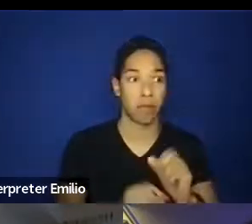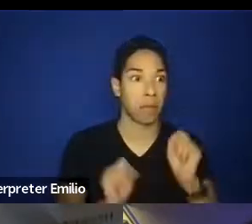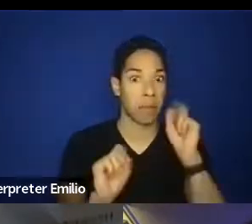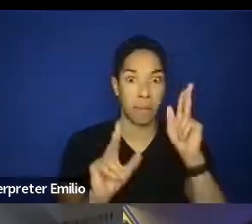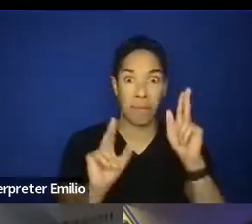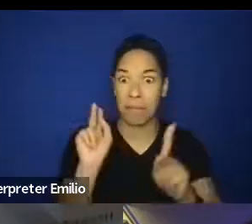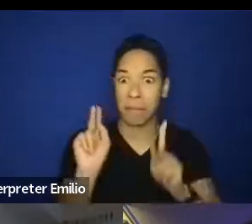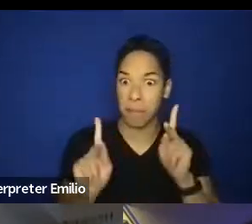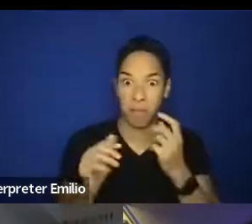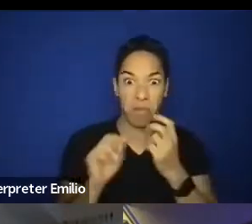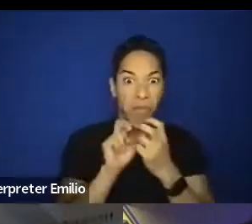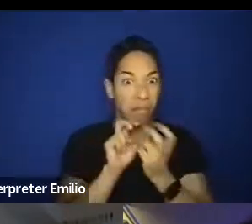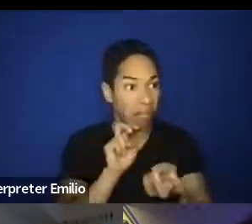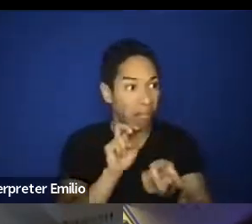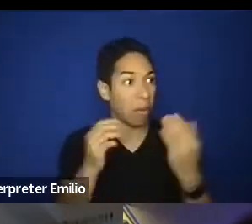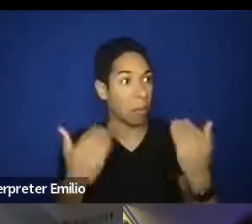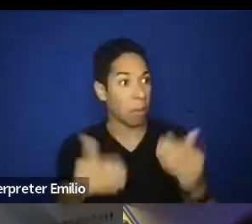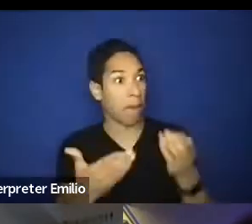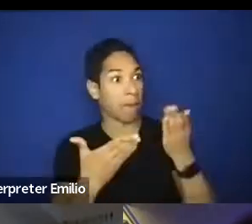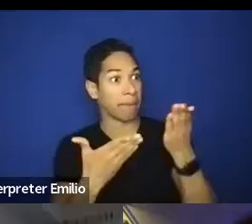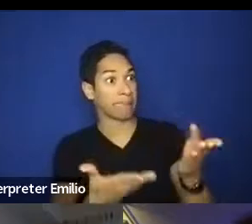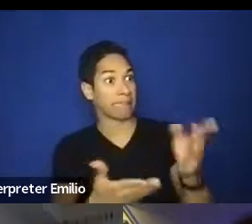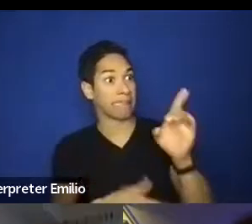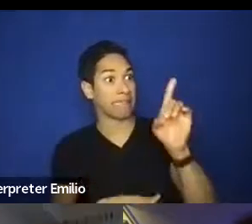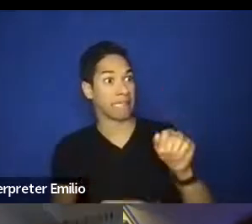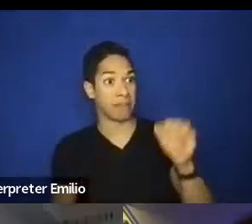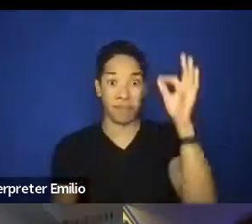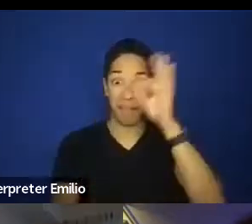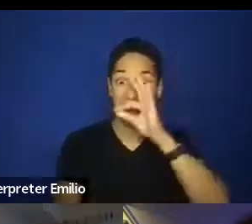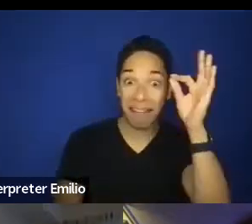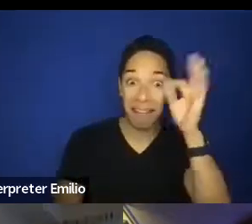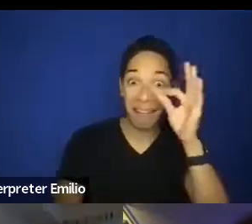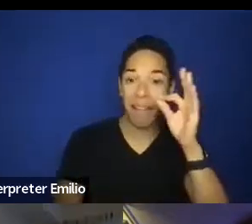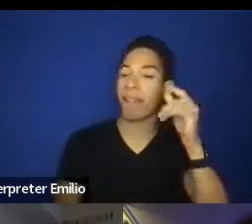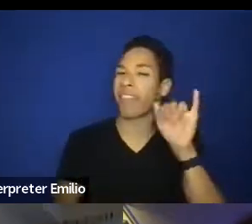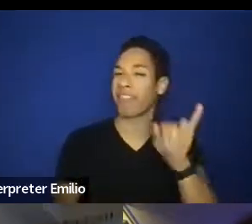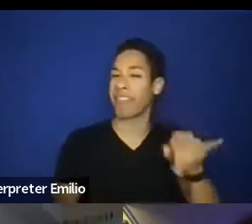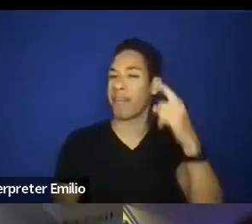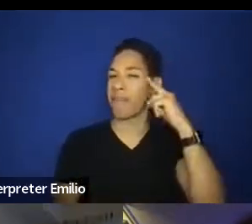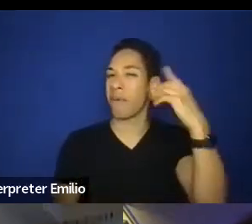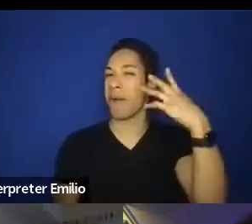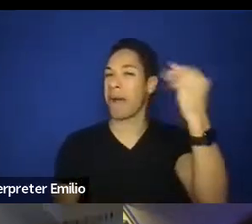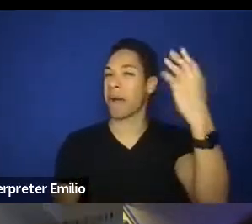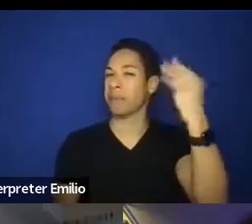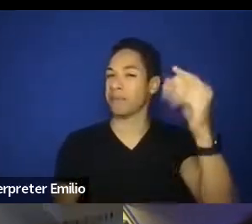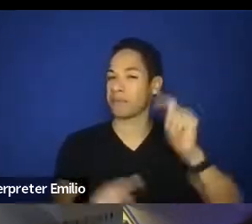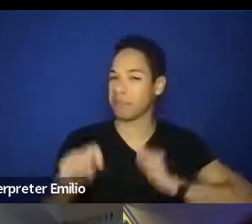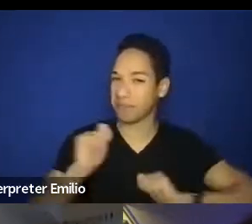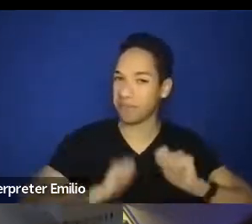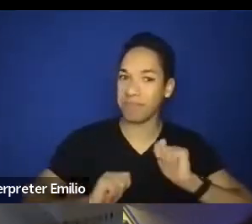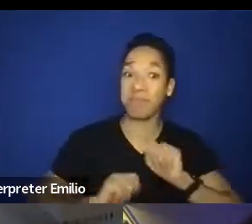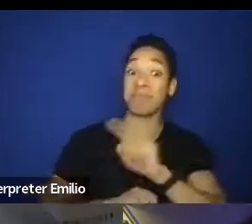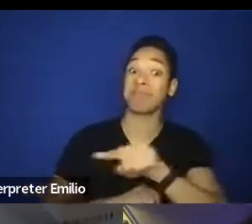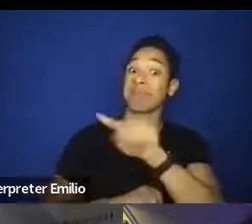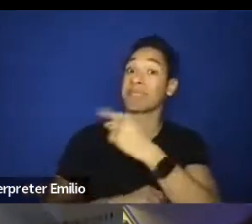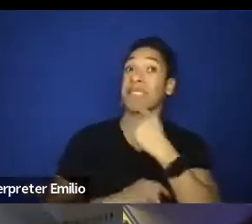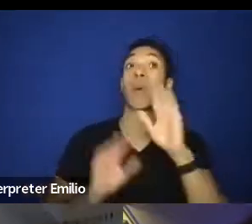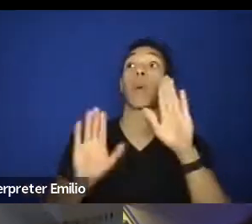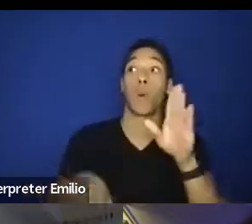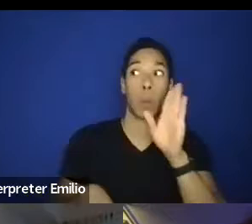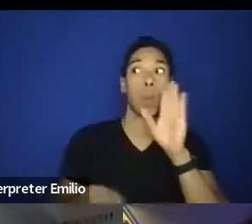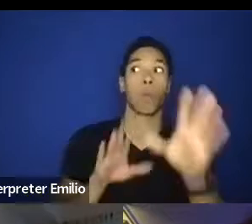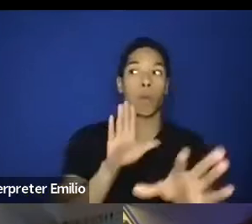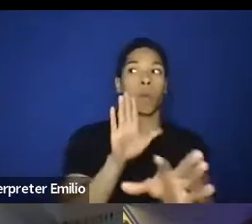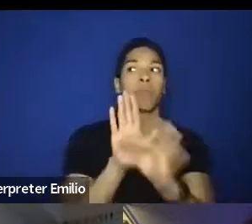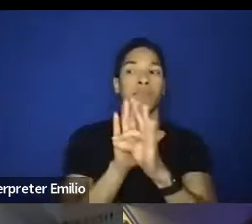It's very exciting. And it was for an outdoor theater, and they were like, okay, we're going to cast Richard